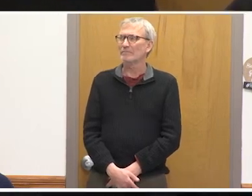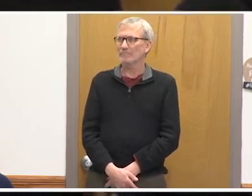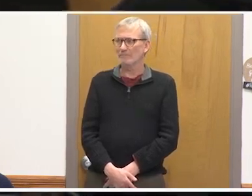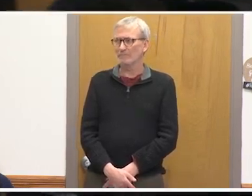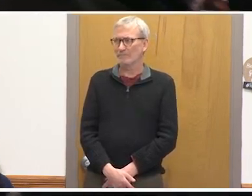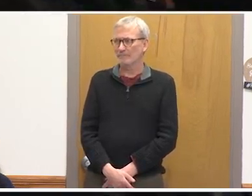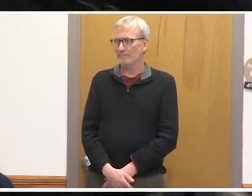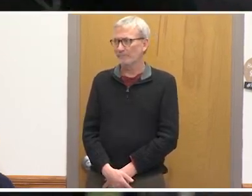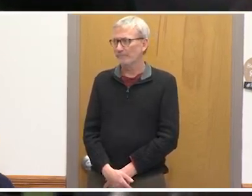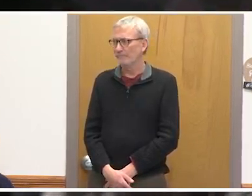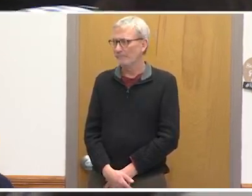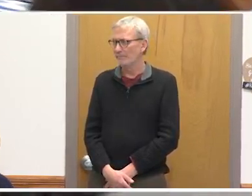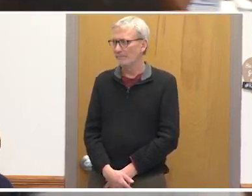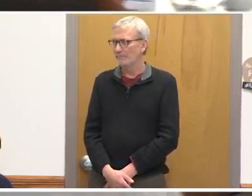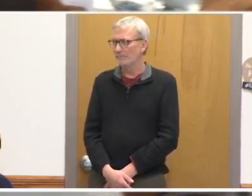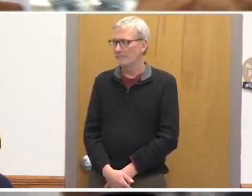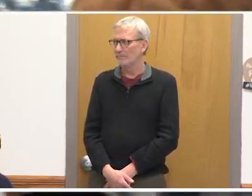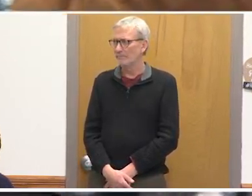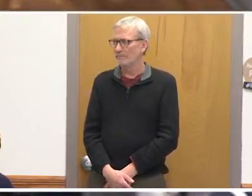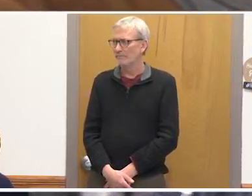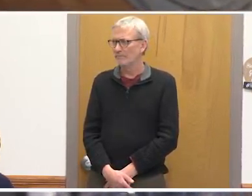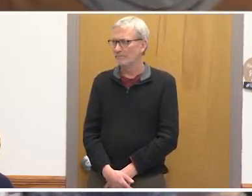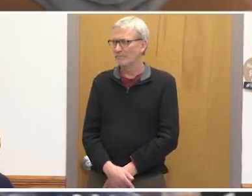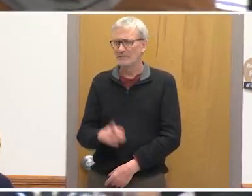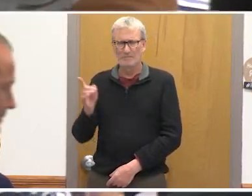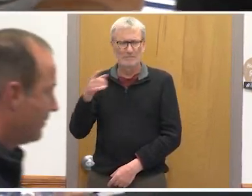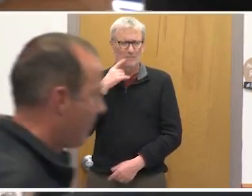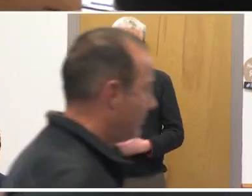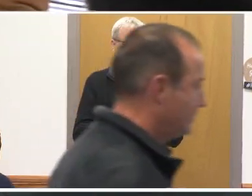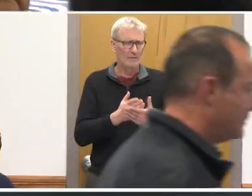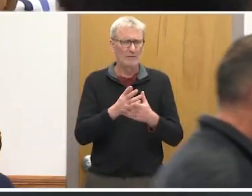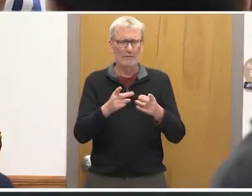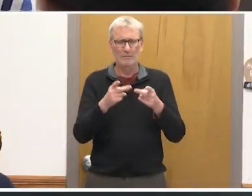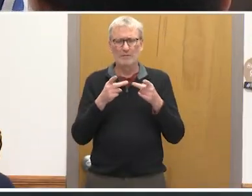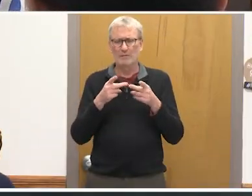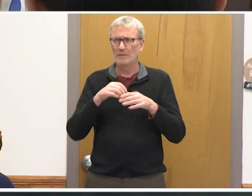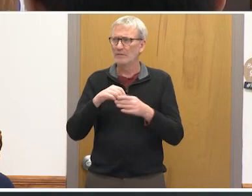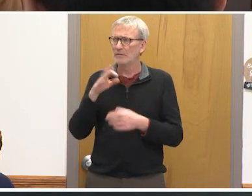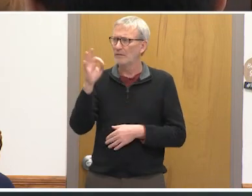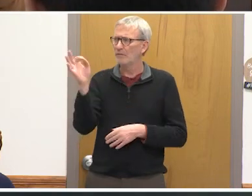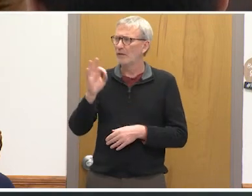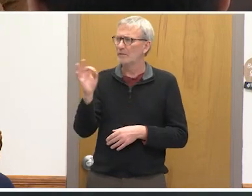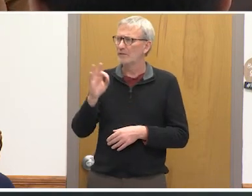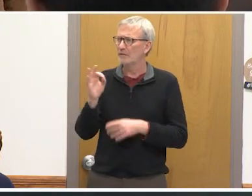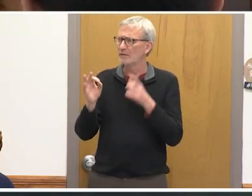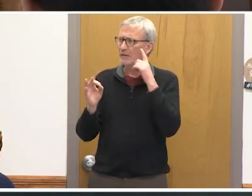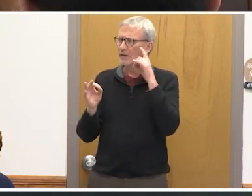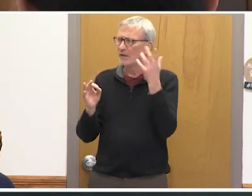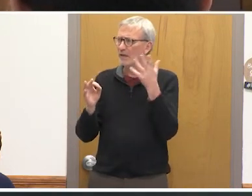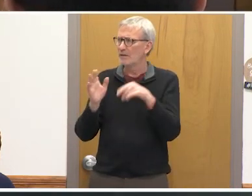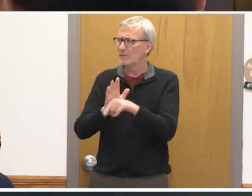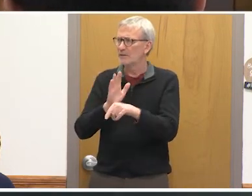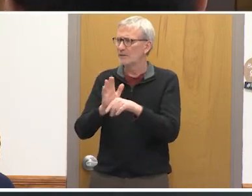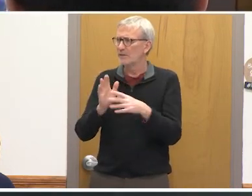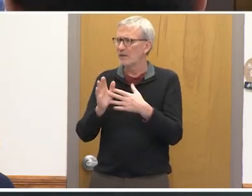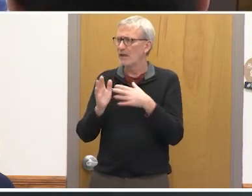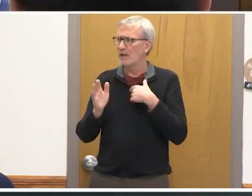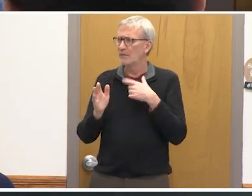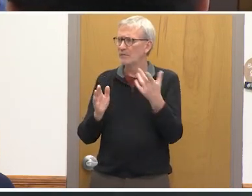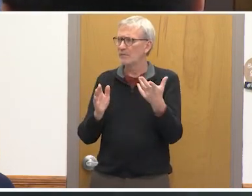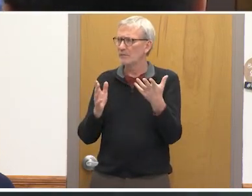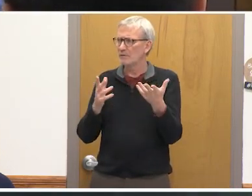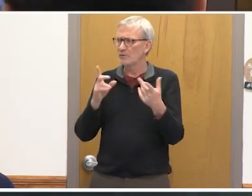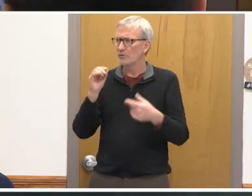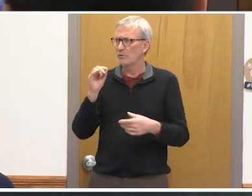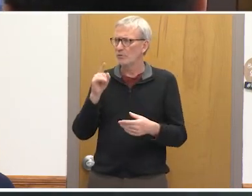developer. And there are certain places on Frankstown that are being developed. And like businesses, I'm looking, do